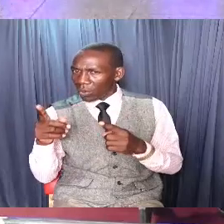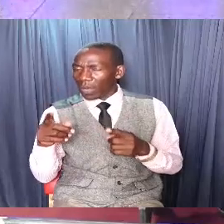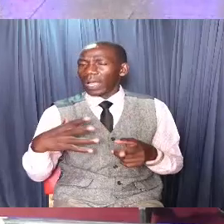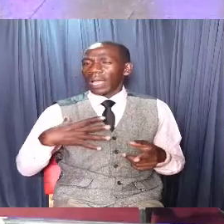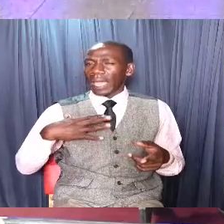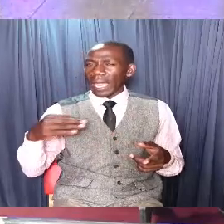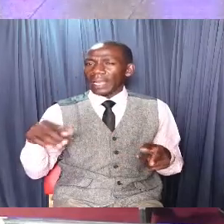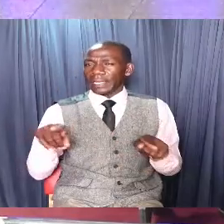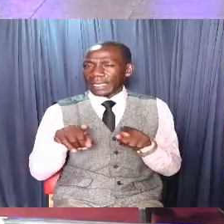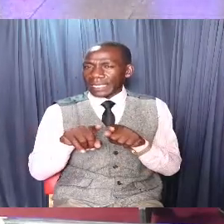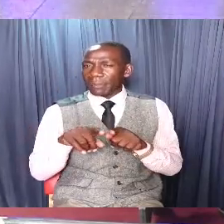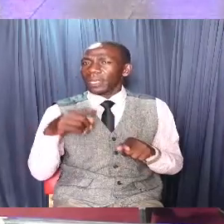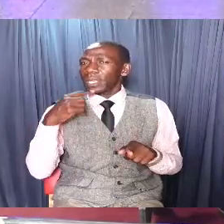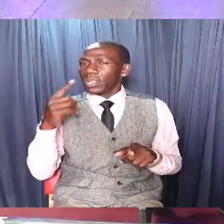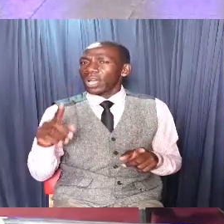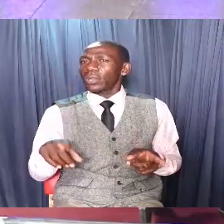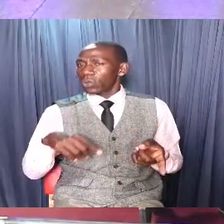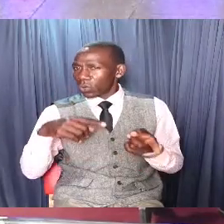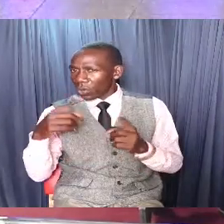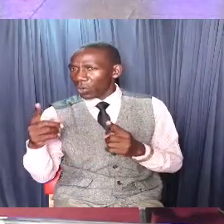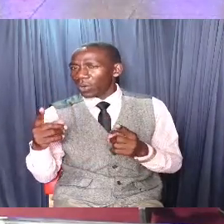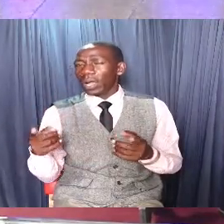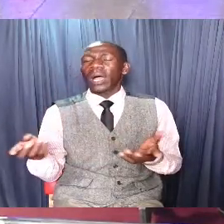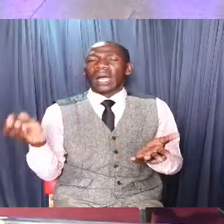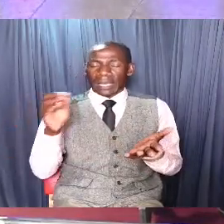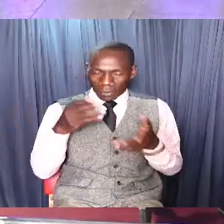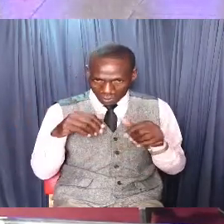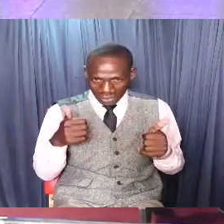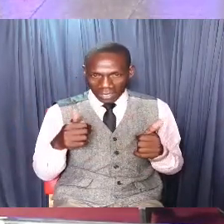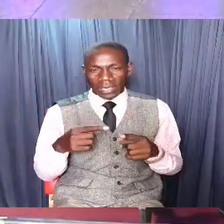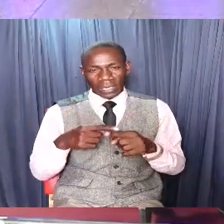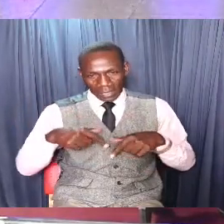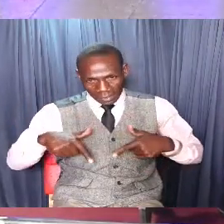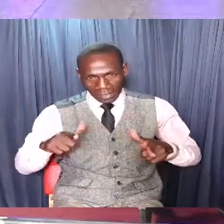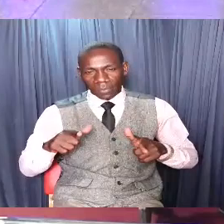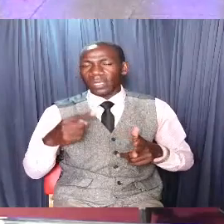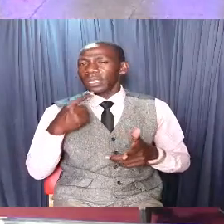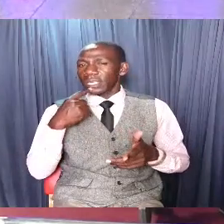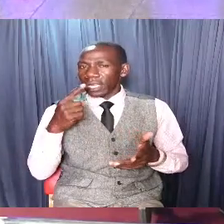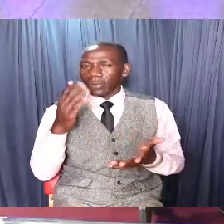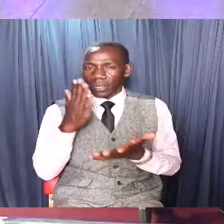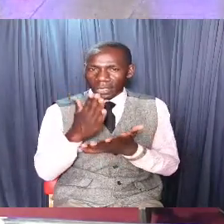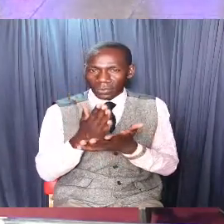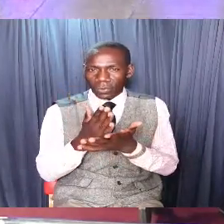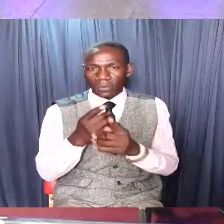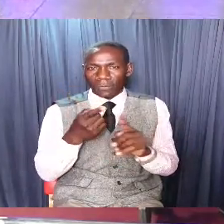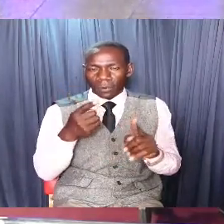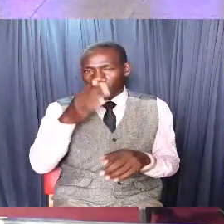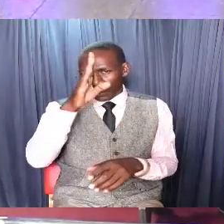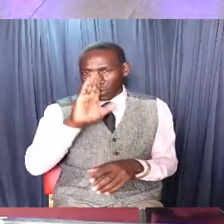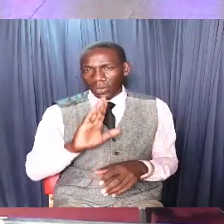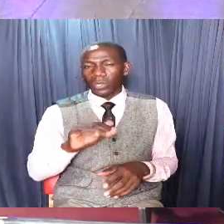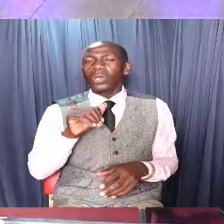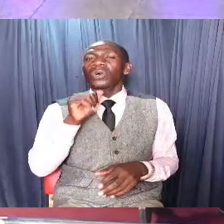utafaulu, and I've also told you go. Wacha nikwambie yale ya Bwana. Now let me tell you the truth of the Lord. Ile kweli nikwambie sasa. The truth, let me tell you the